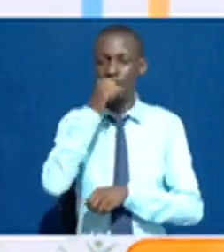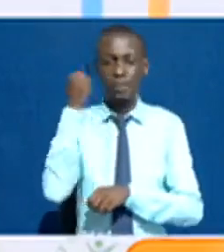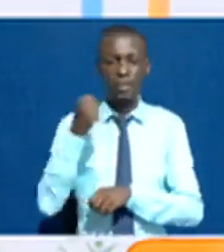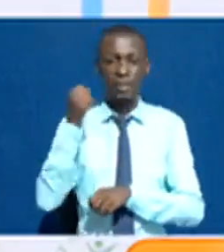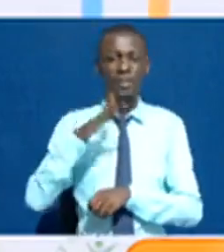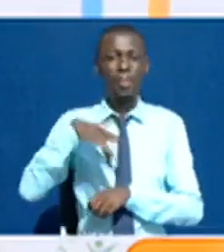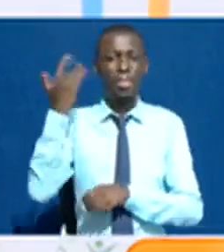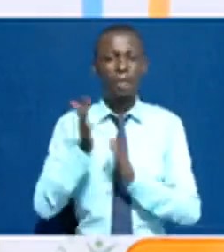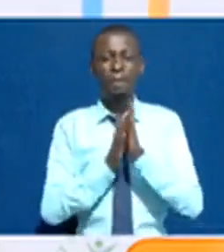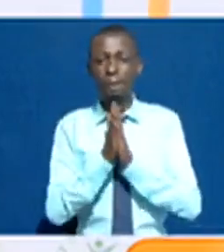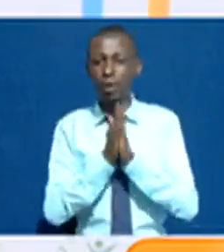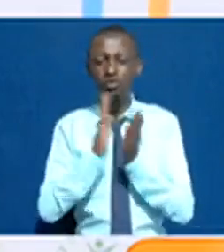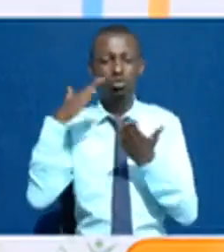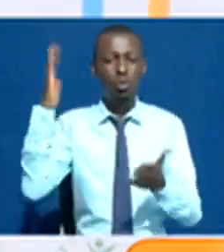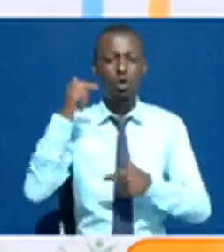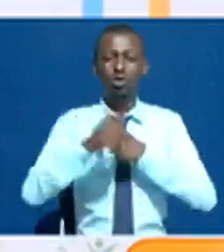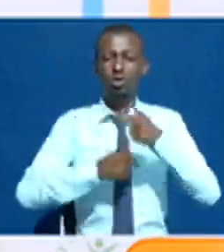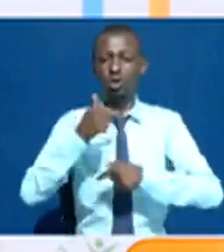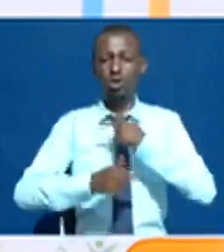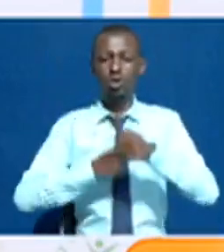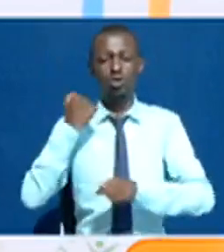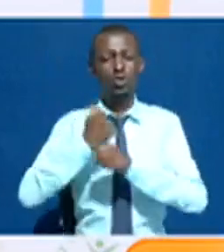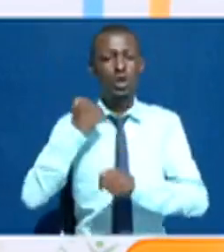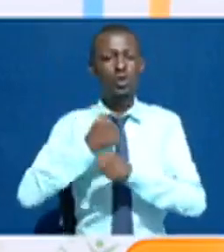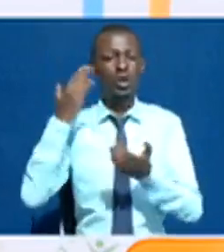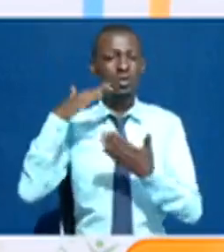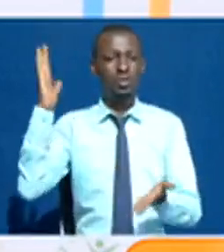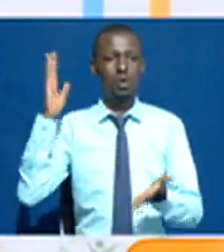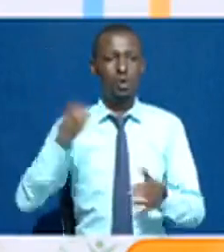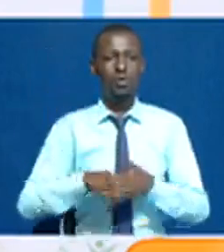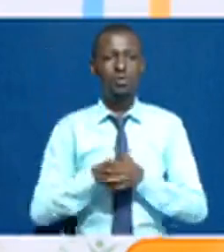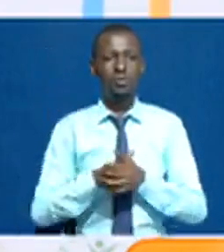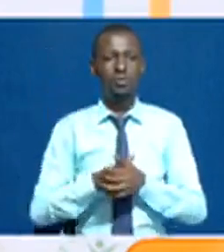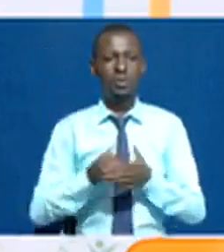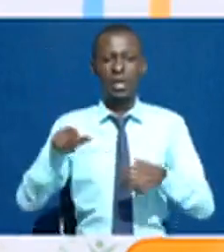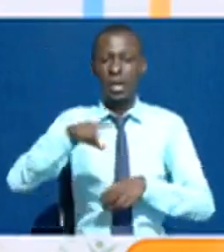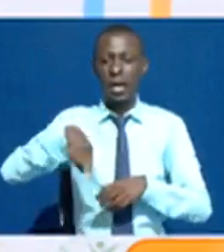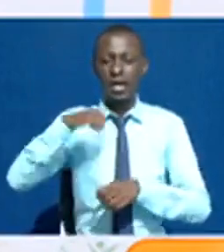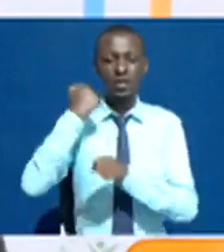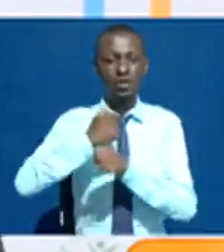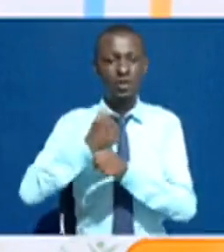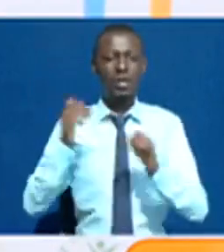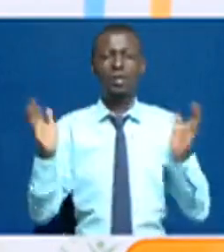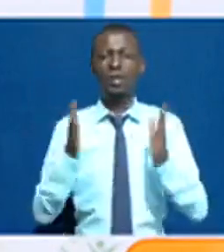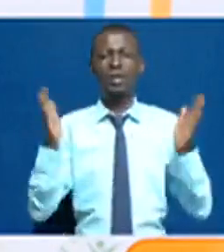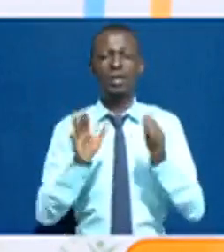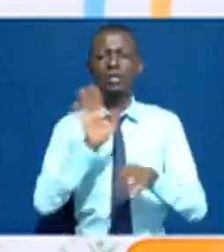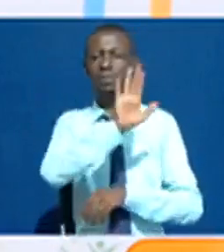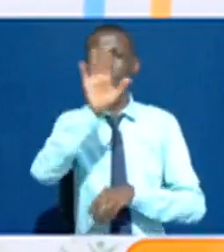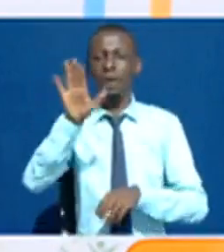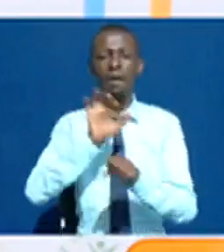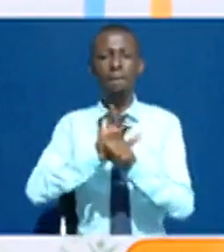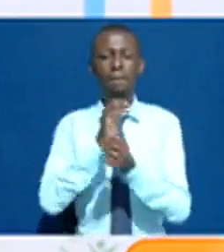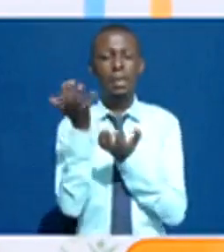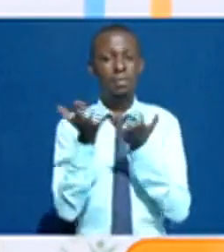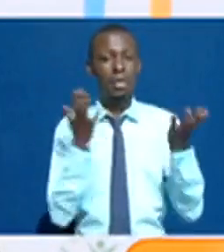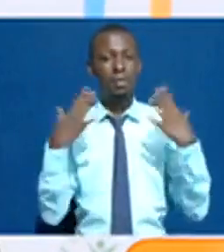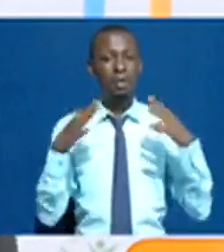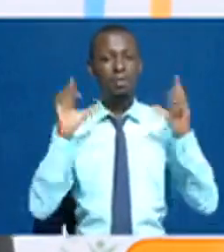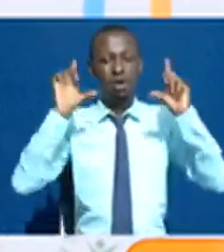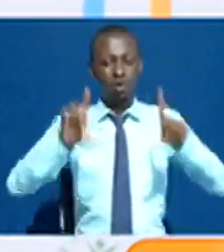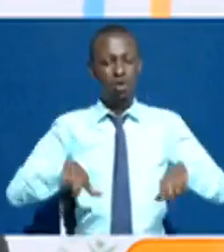them motivation to go beyond the call of duty. And that's what we do, just to encourage them. There are many entrepreneurs that give up in